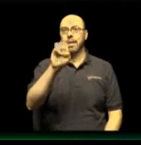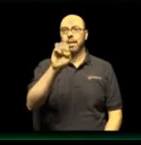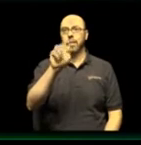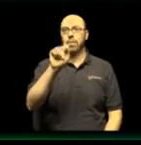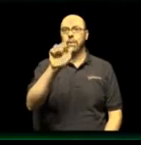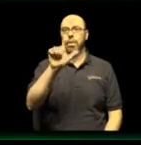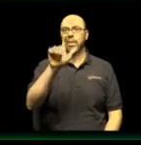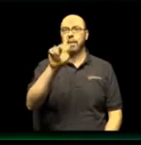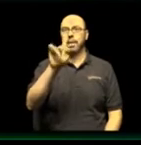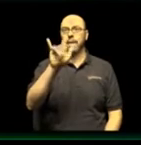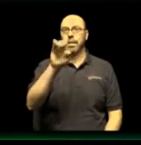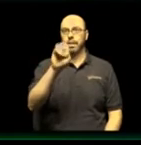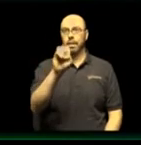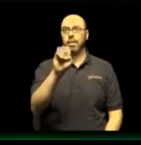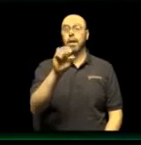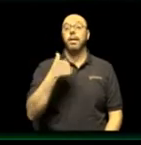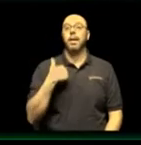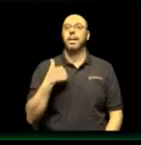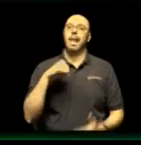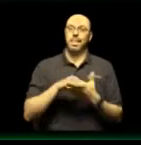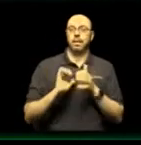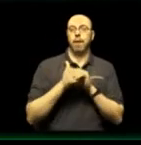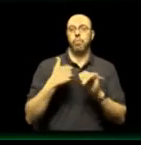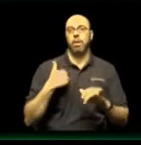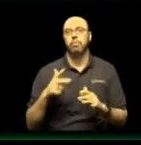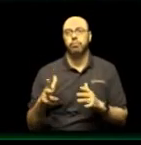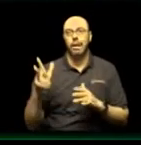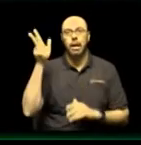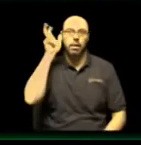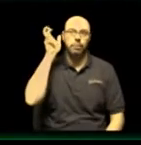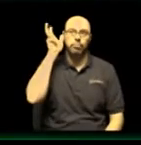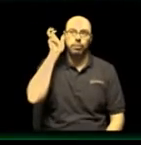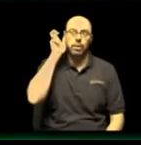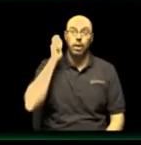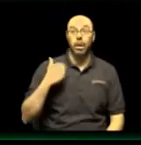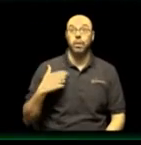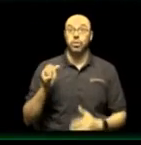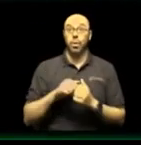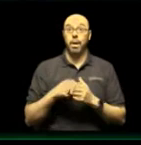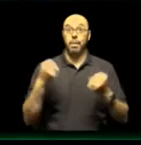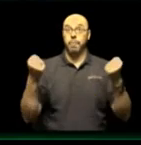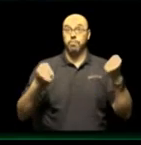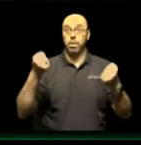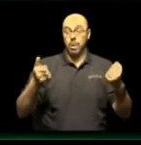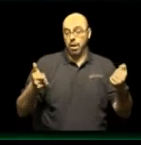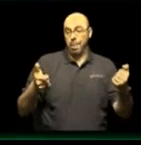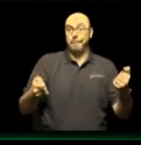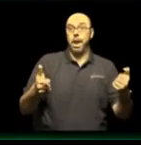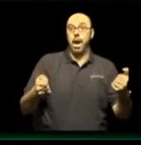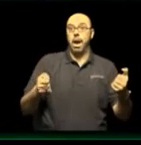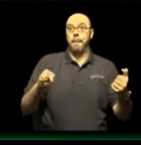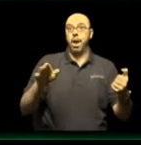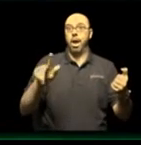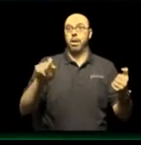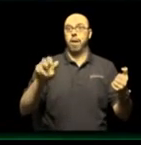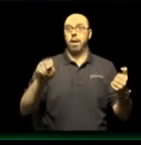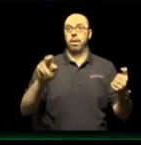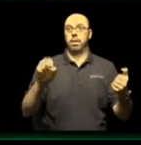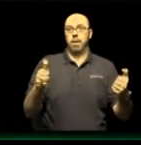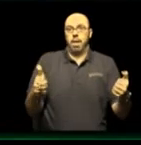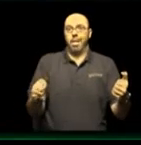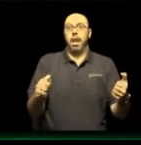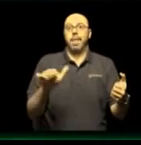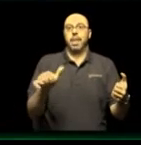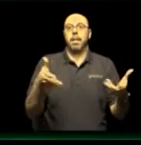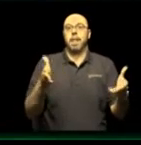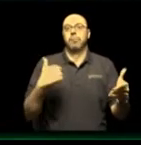to my Cochlear. So that's how I hear. So I push the button to talk to him. So that's allowed to me